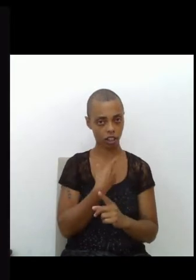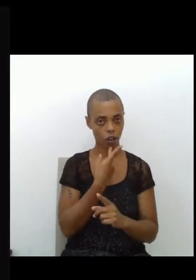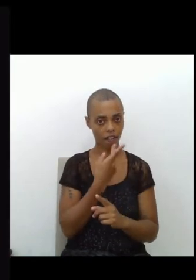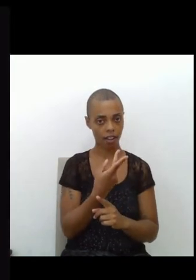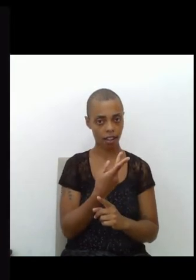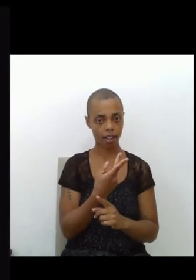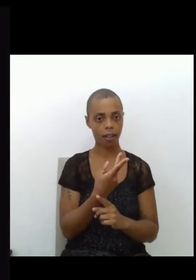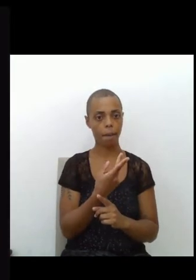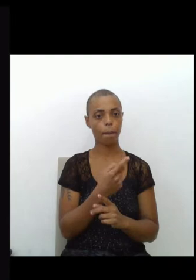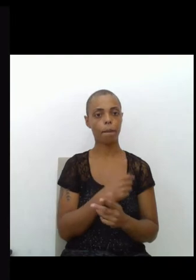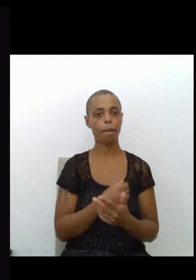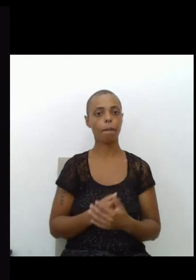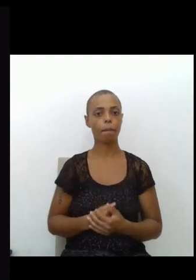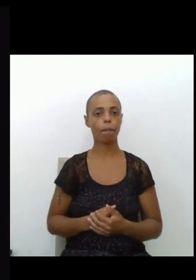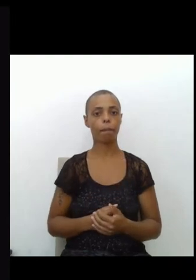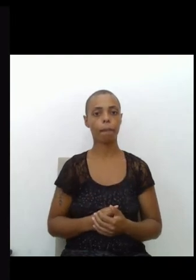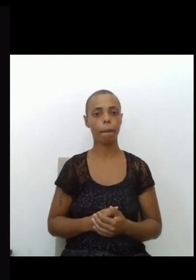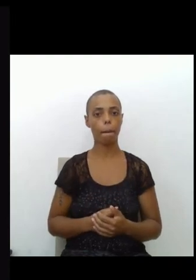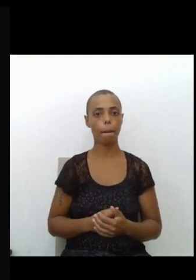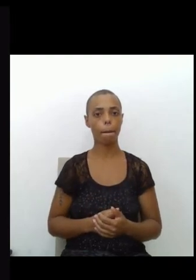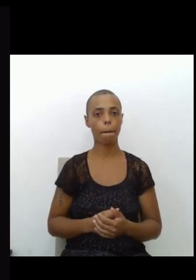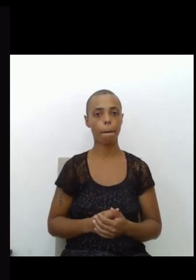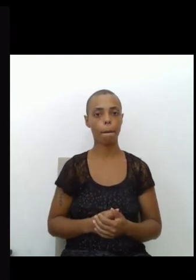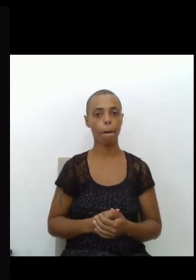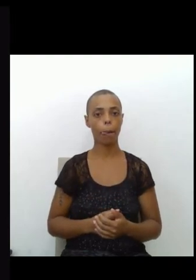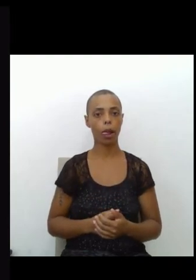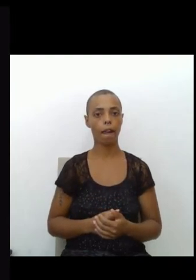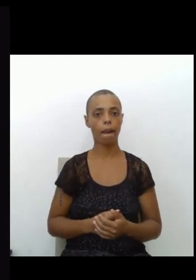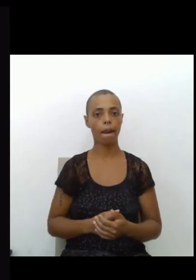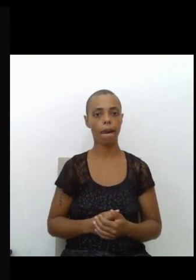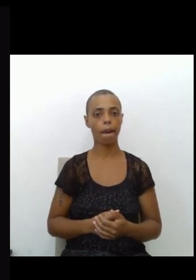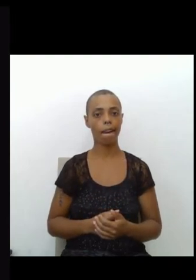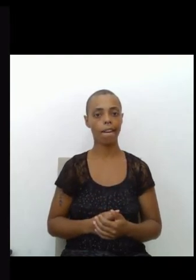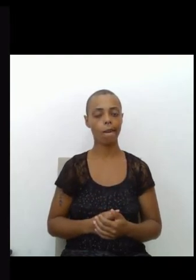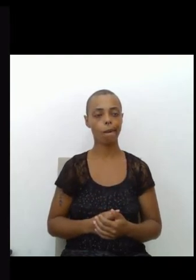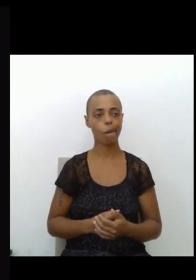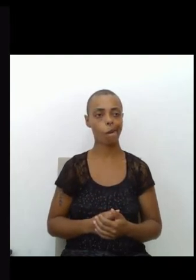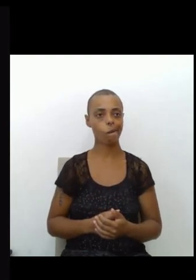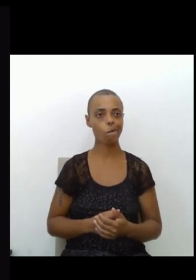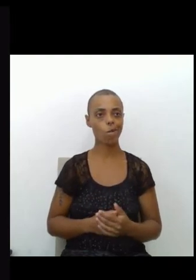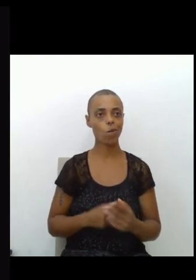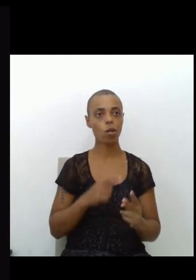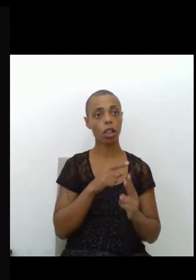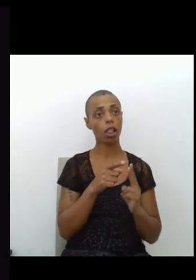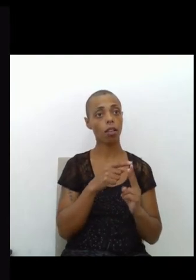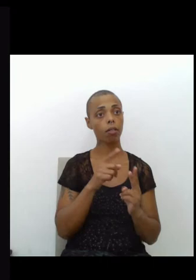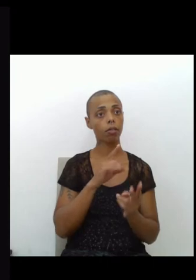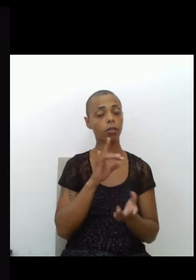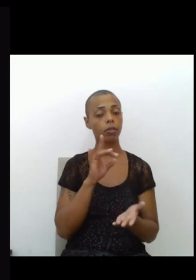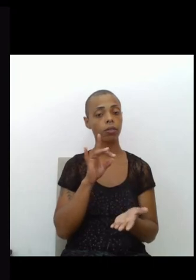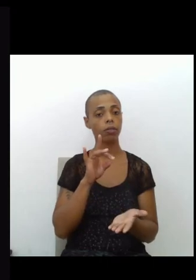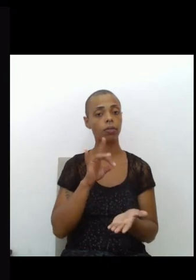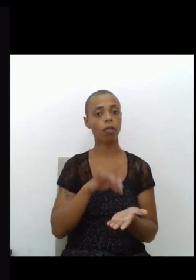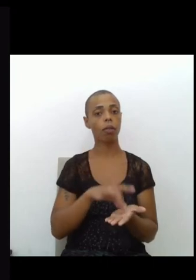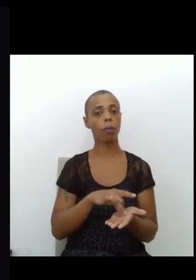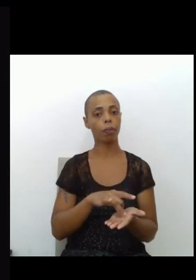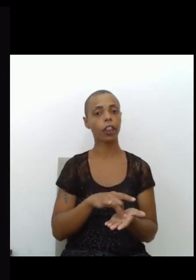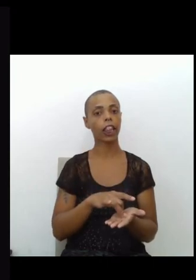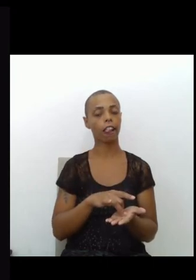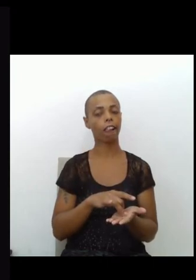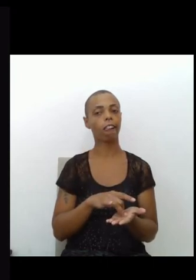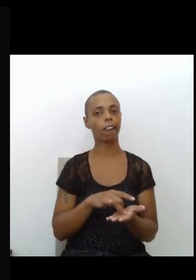they've been invested in this project of destabilizing and breaking down binaries so for